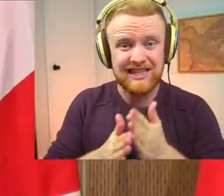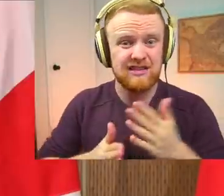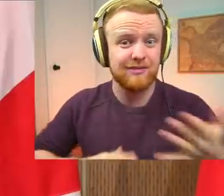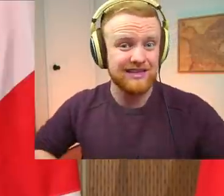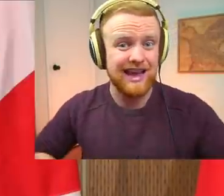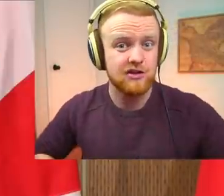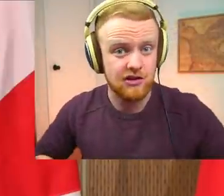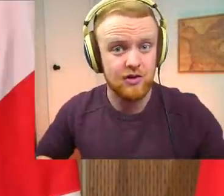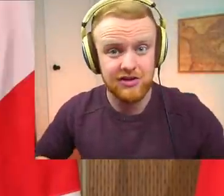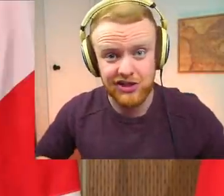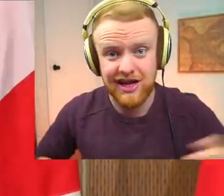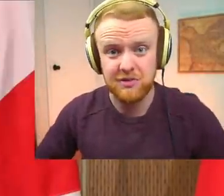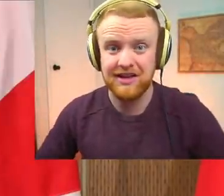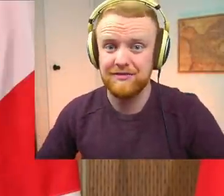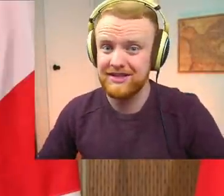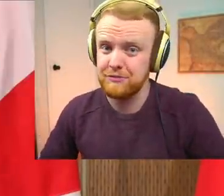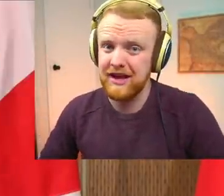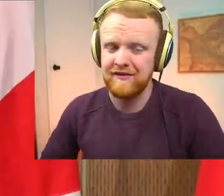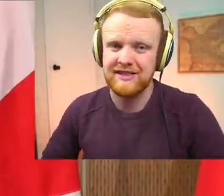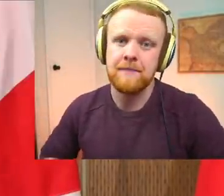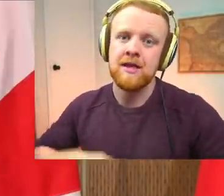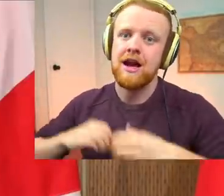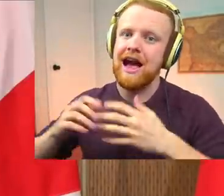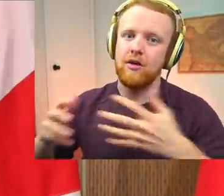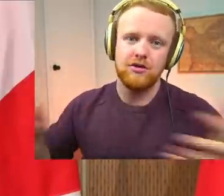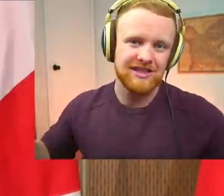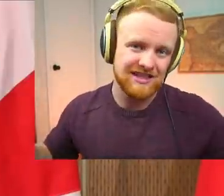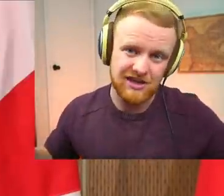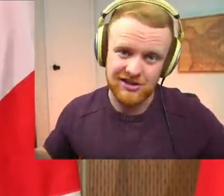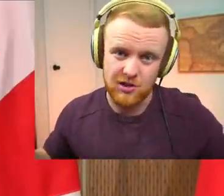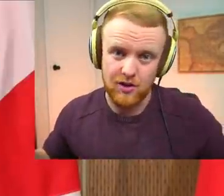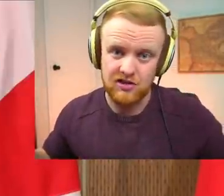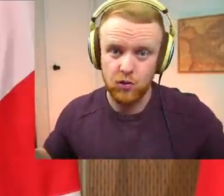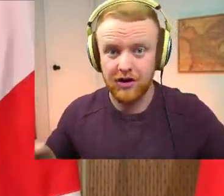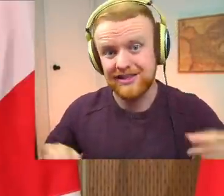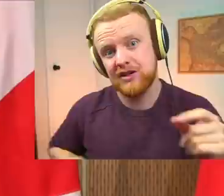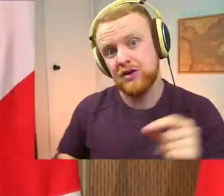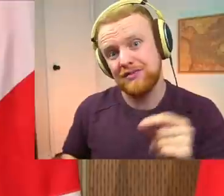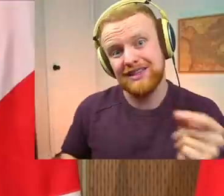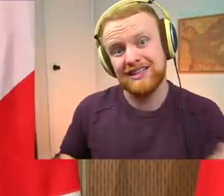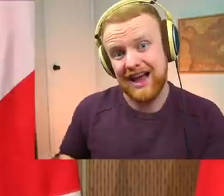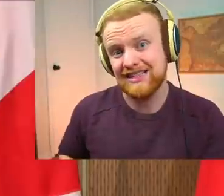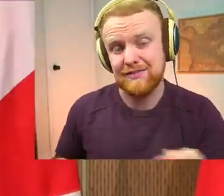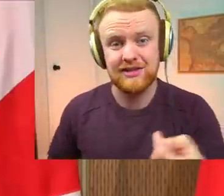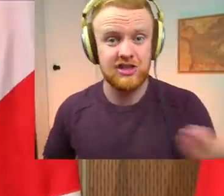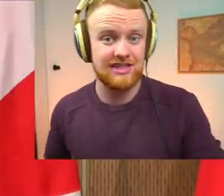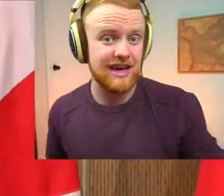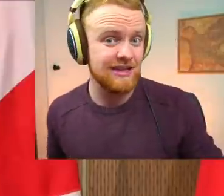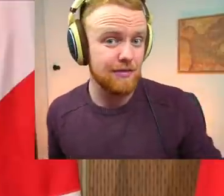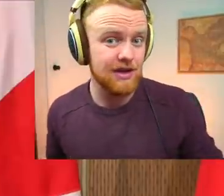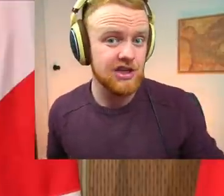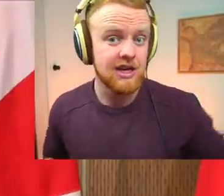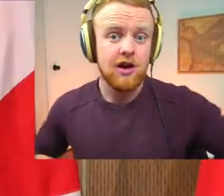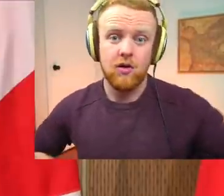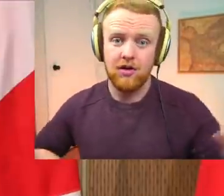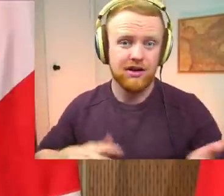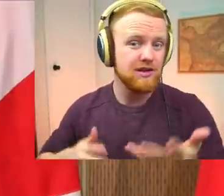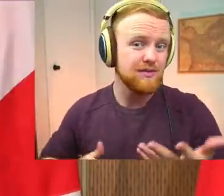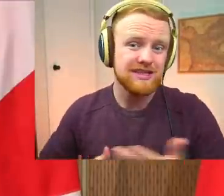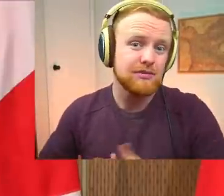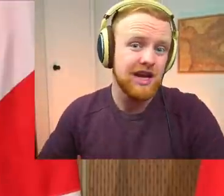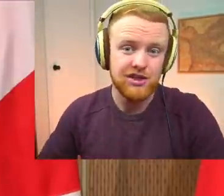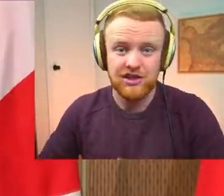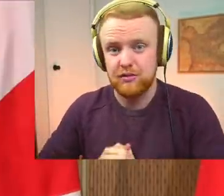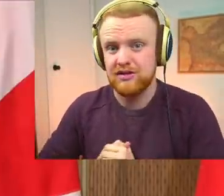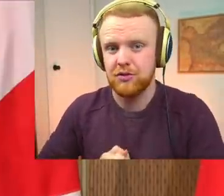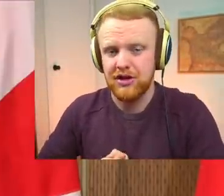the details of what's actually going to change when it comes to these benefits. How are these extensions going to work? Is it going to be the exact same as she said in the budget, or are there going to